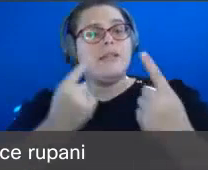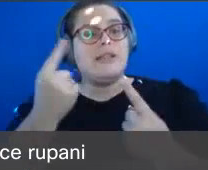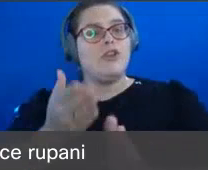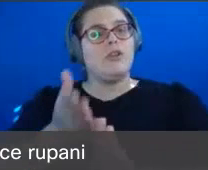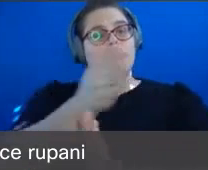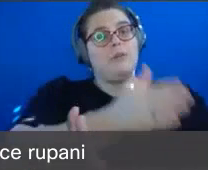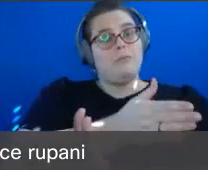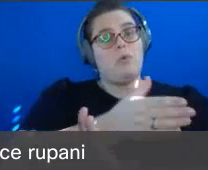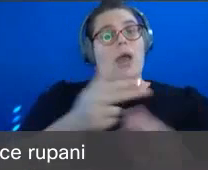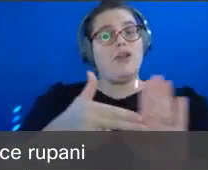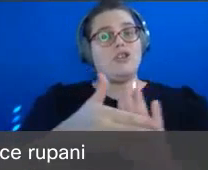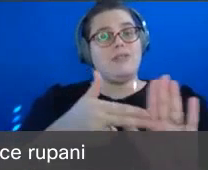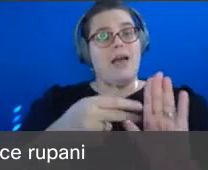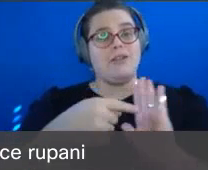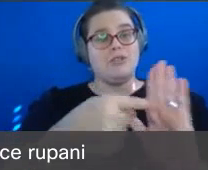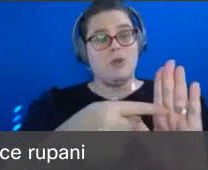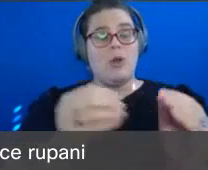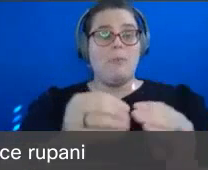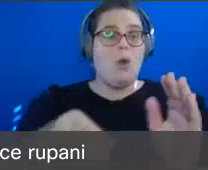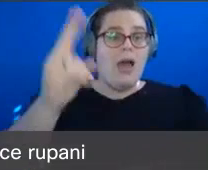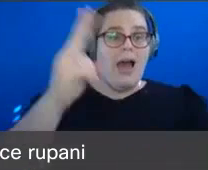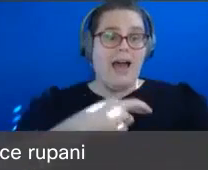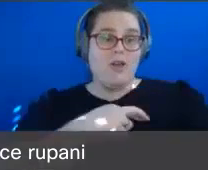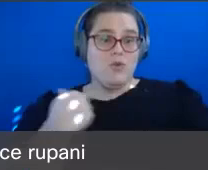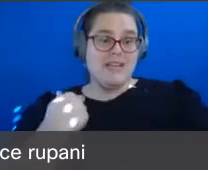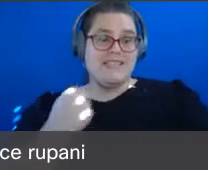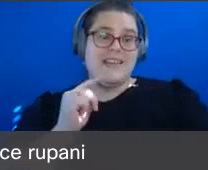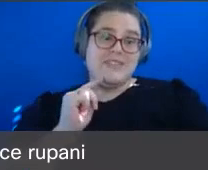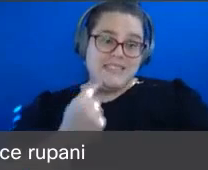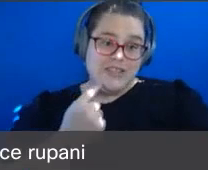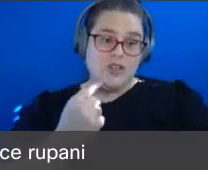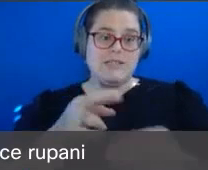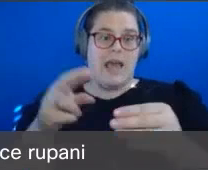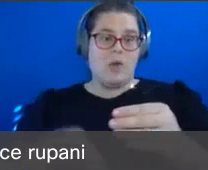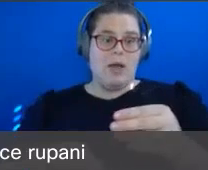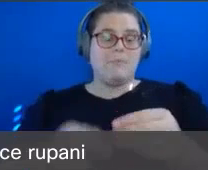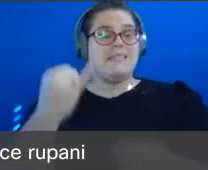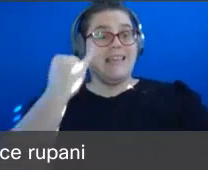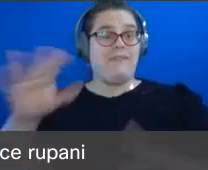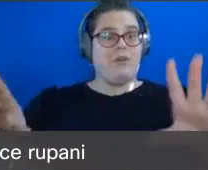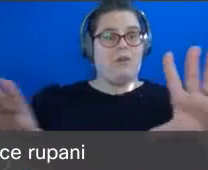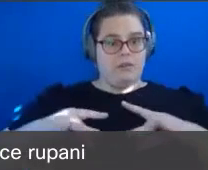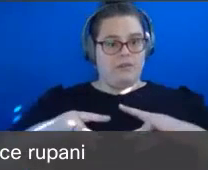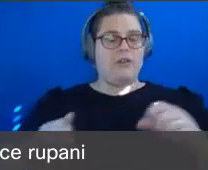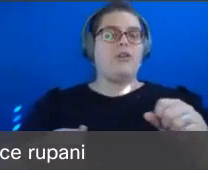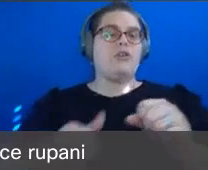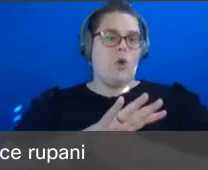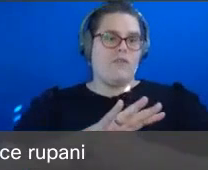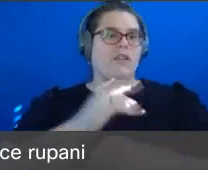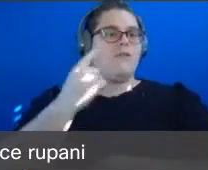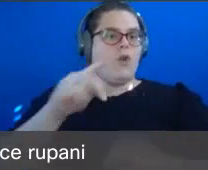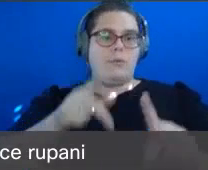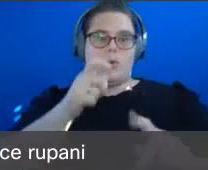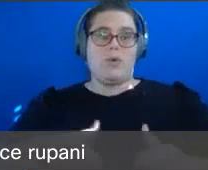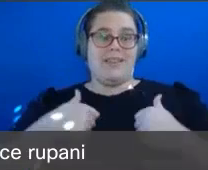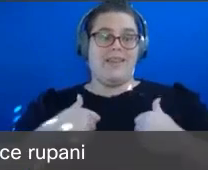higher risk of very serious outcomes, including death for people who are in ICFs.